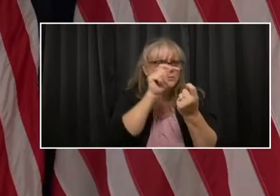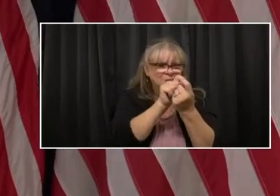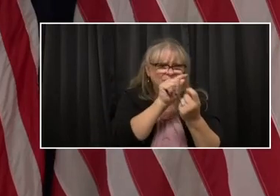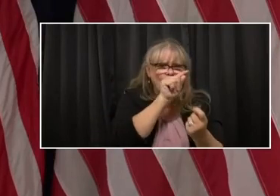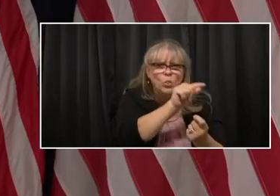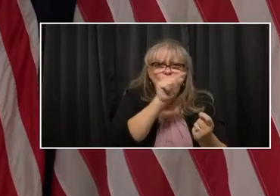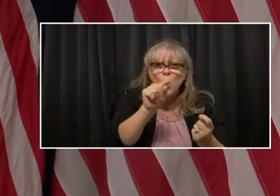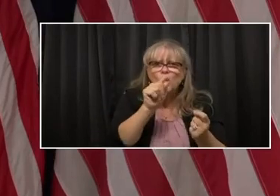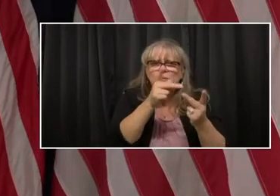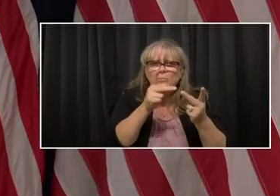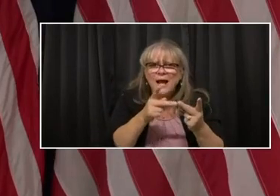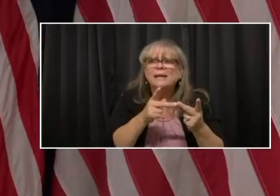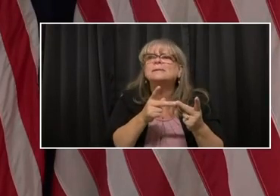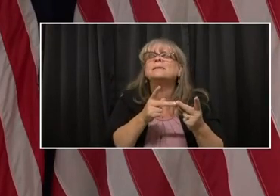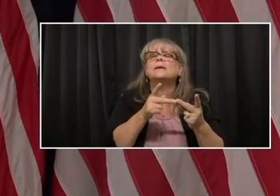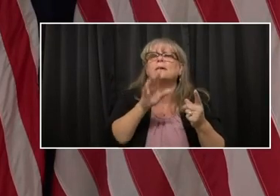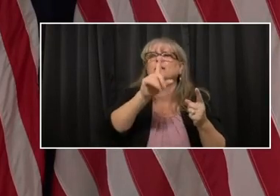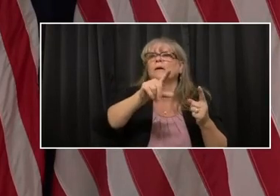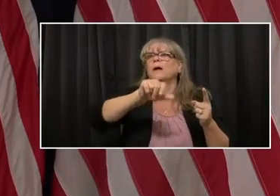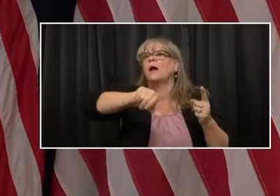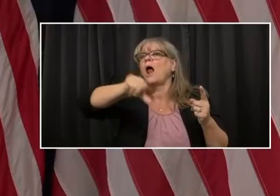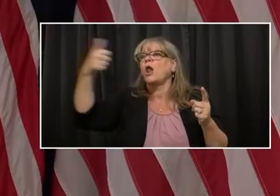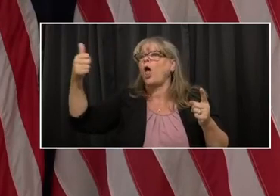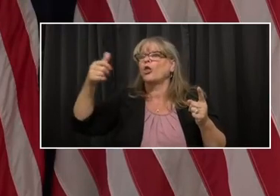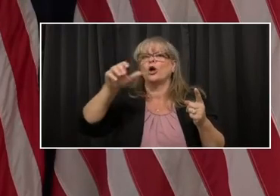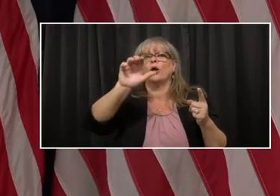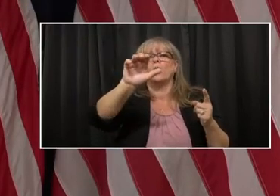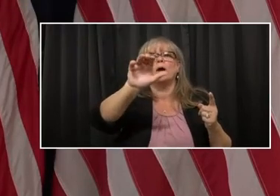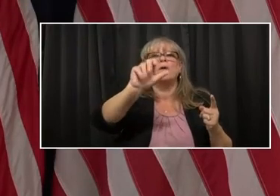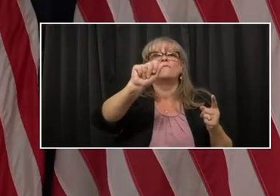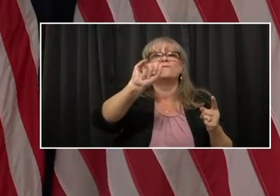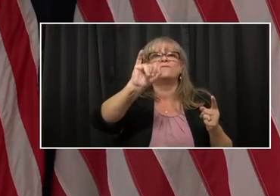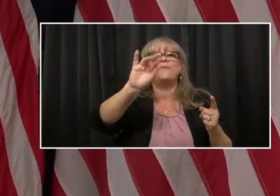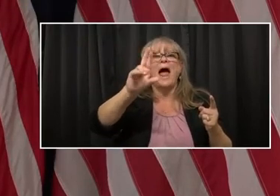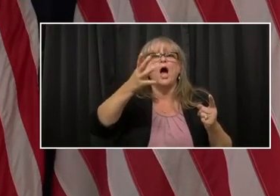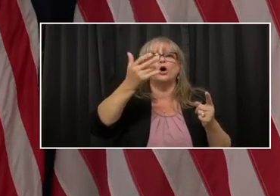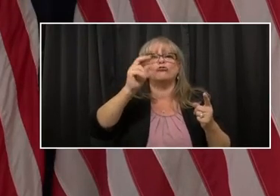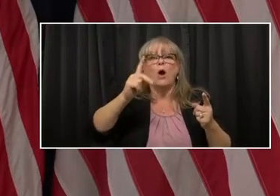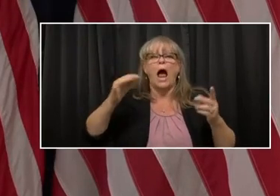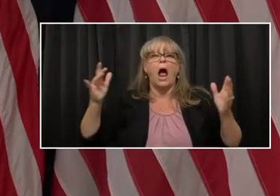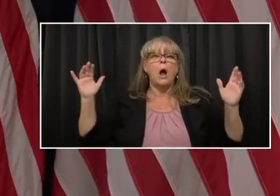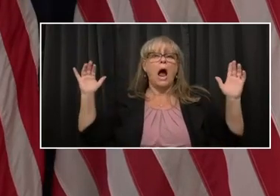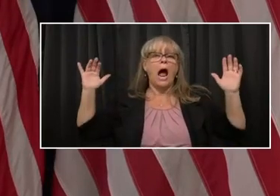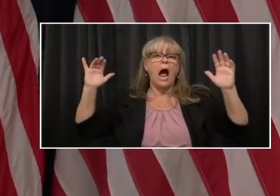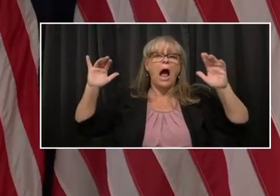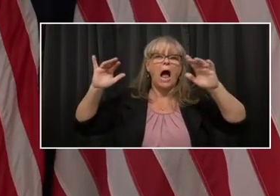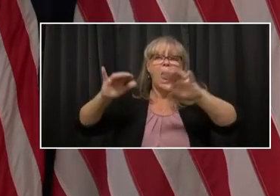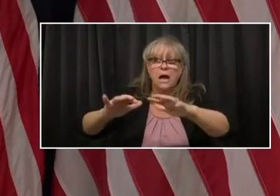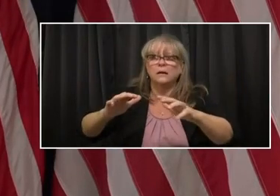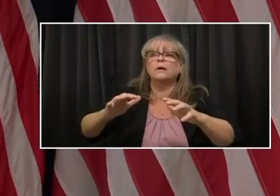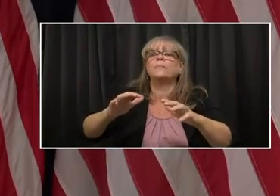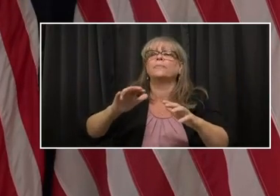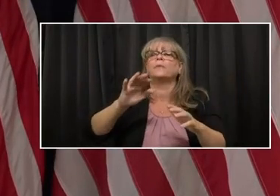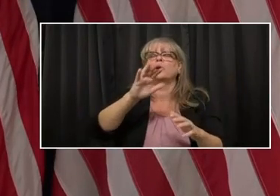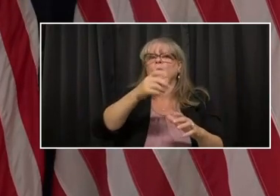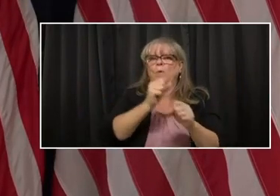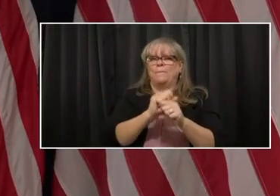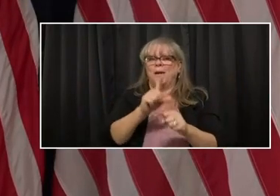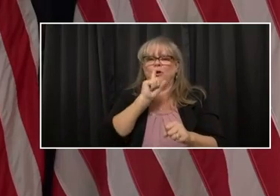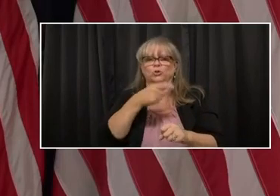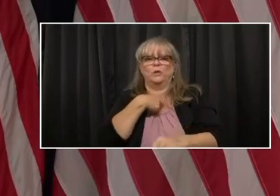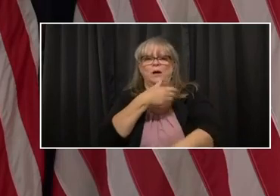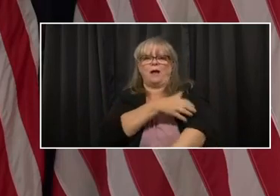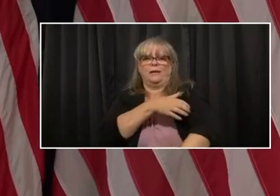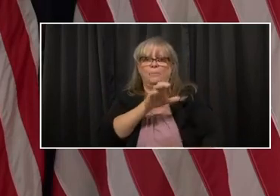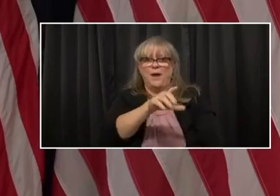stadium, what is the way you're going to operate that, and we want to empower you to do that. Where we want to